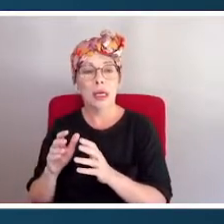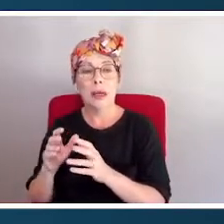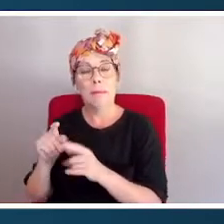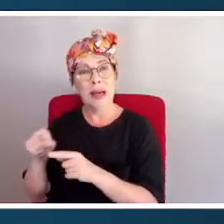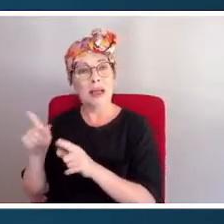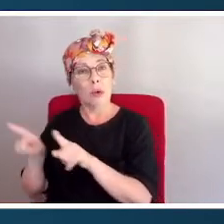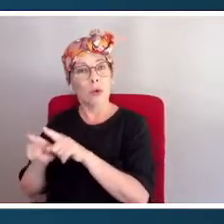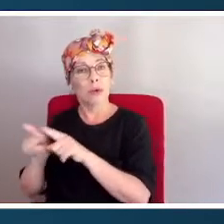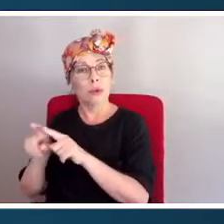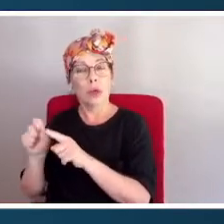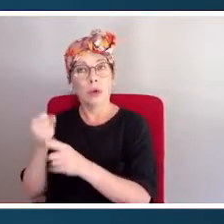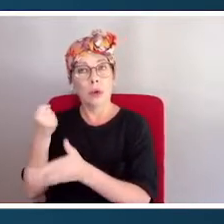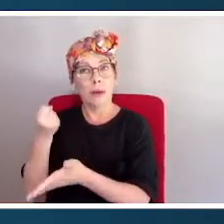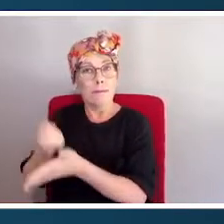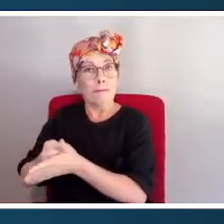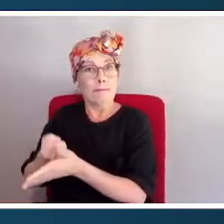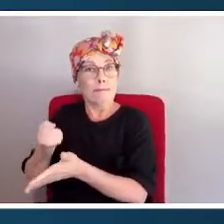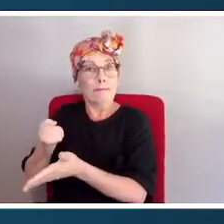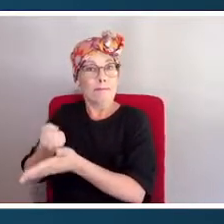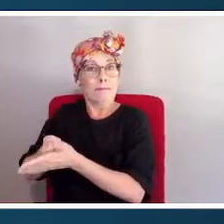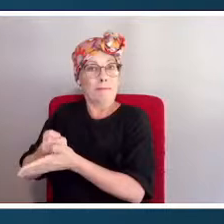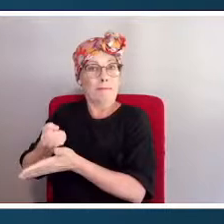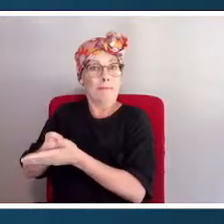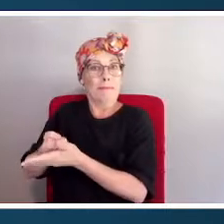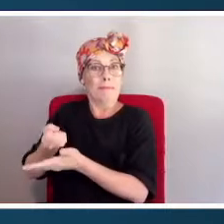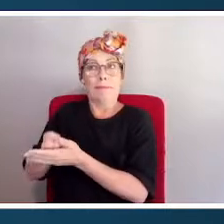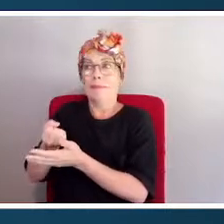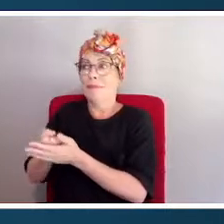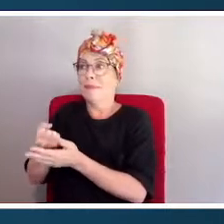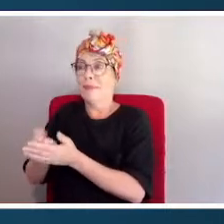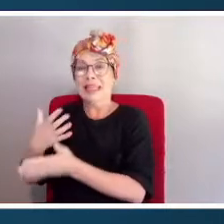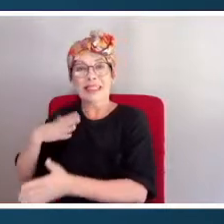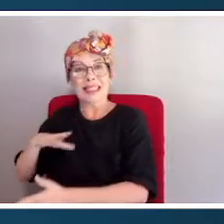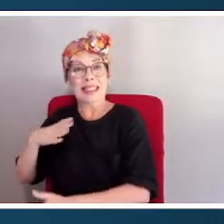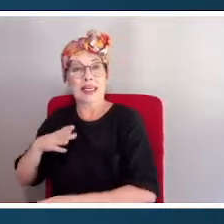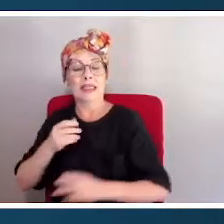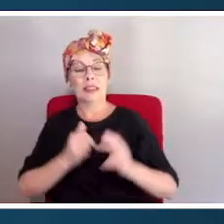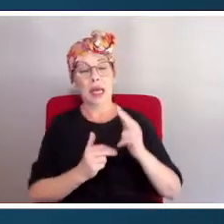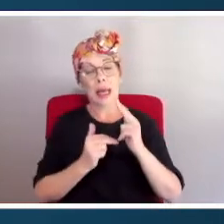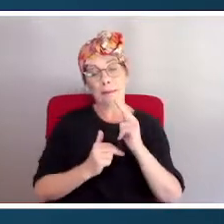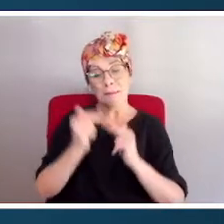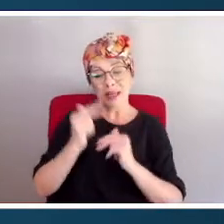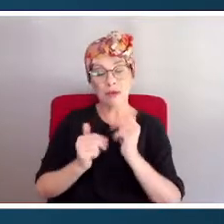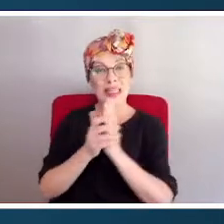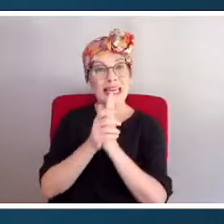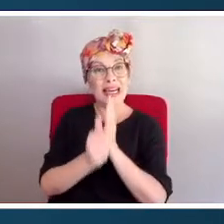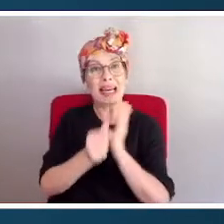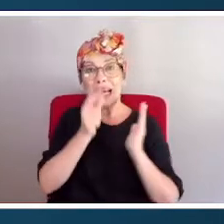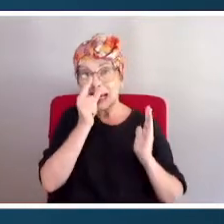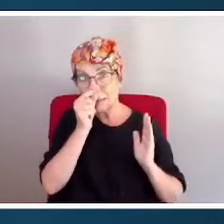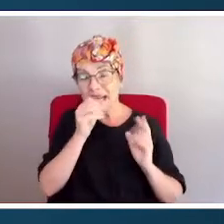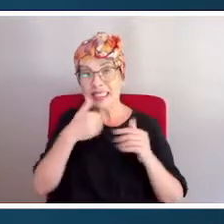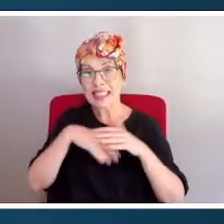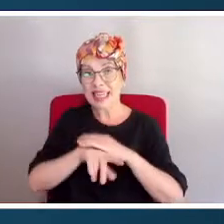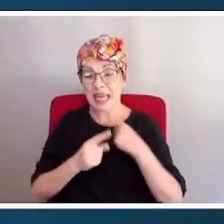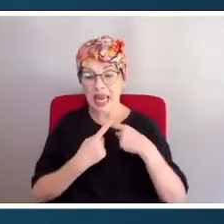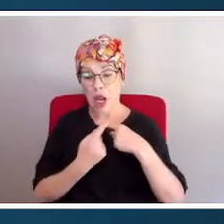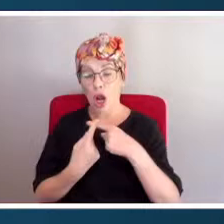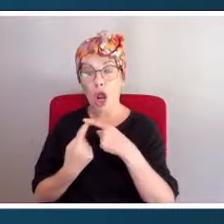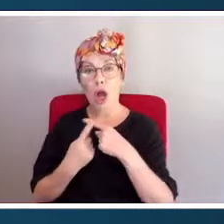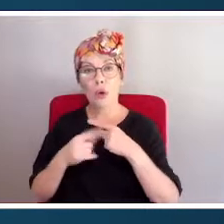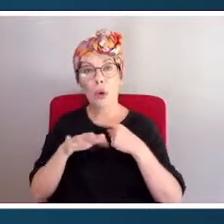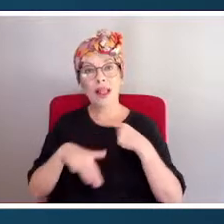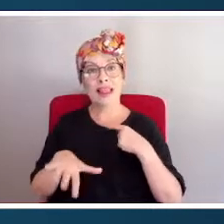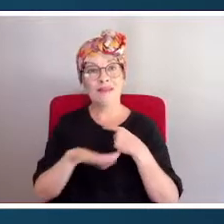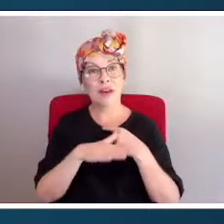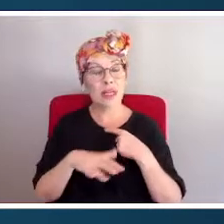is not there. So building capacity at our local level, having support is not a